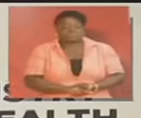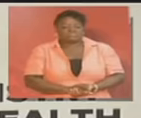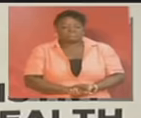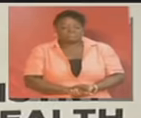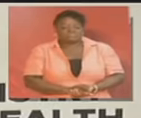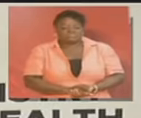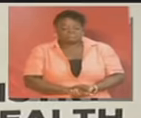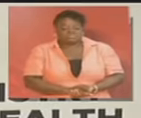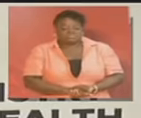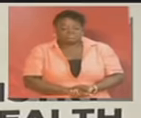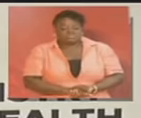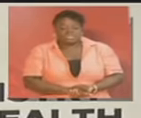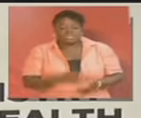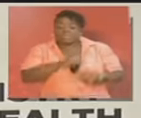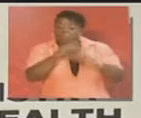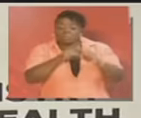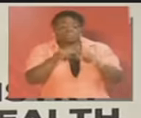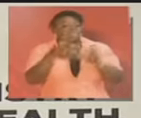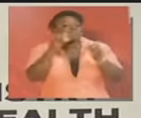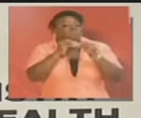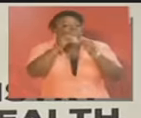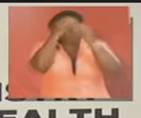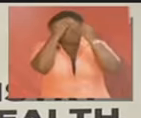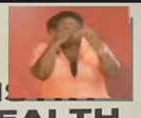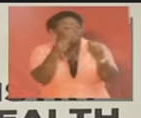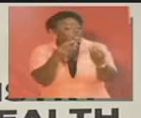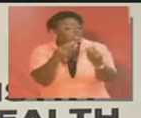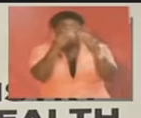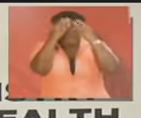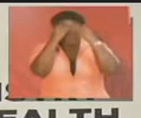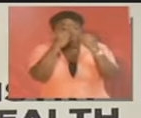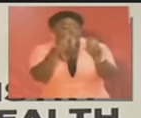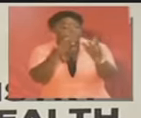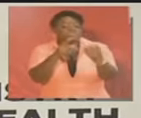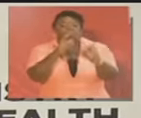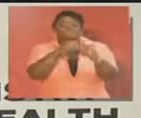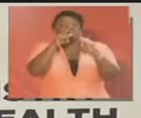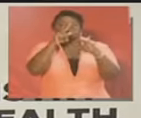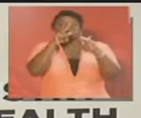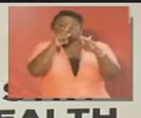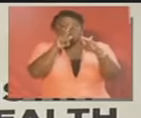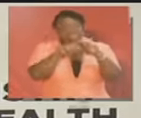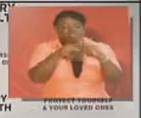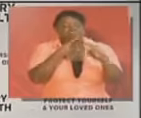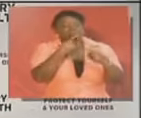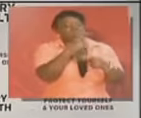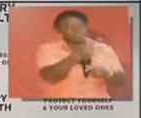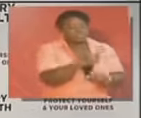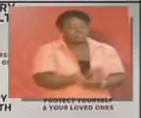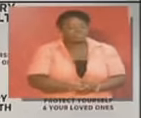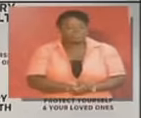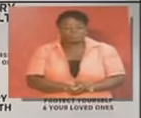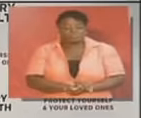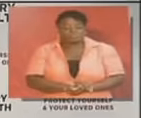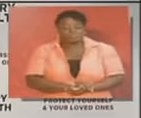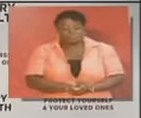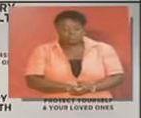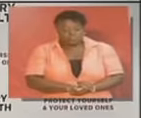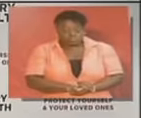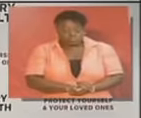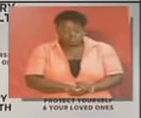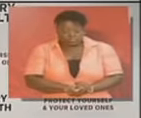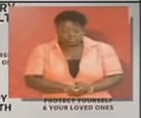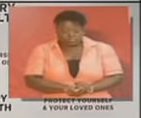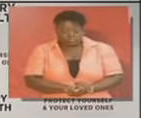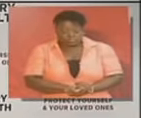And as information becomes available, we will certainly bring those facts to the fore. Thank you very much, Dr. Hines. We go